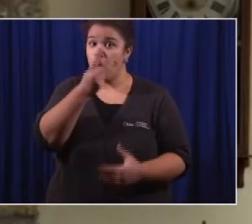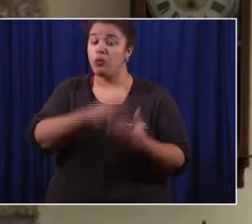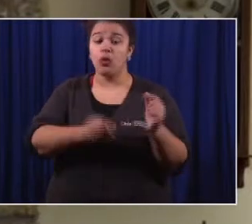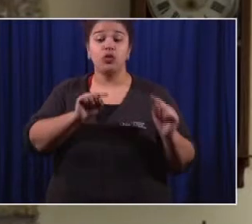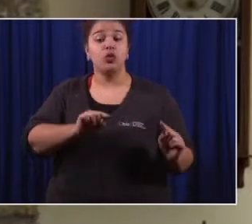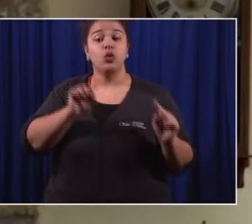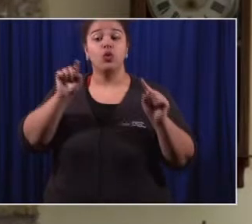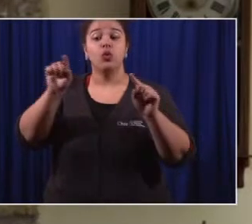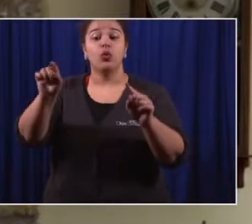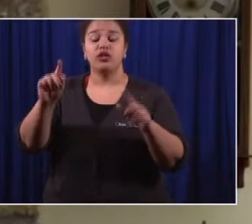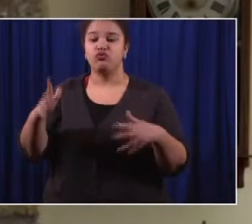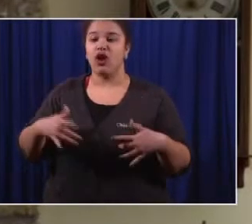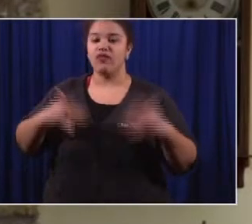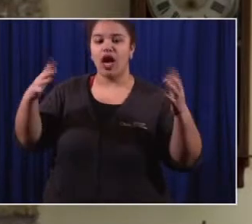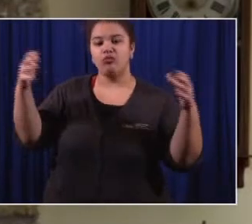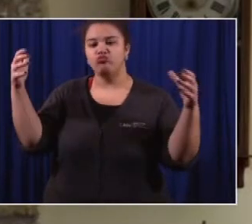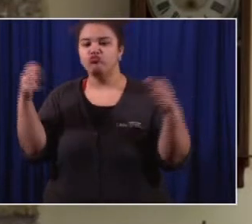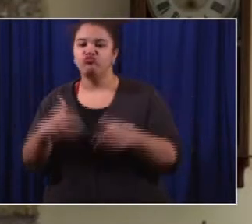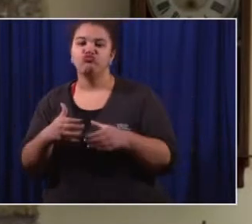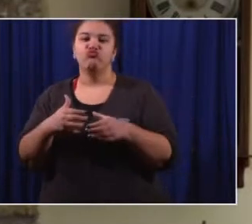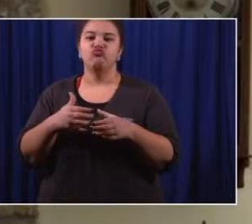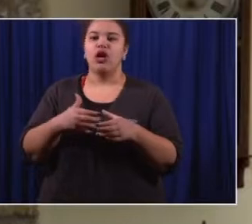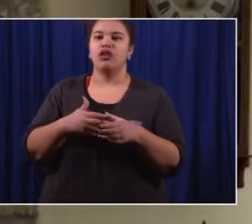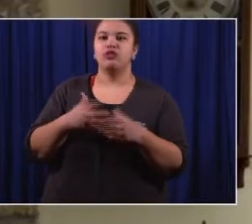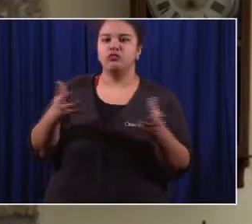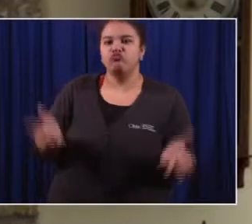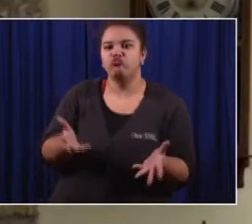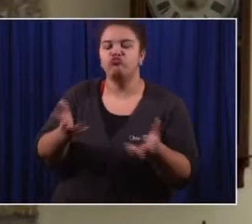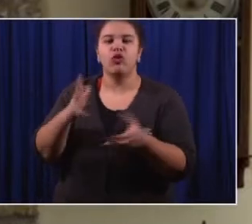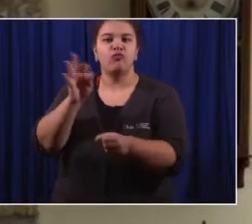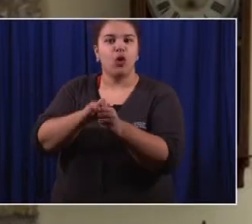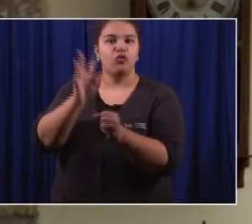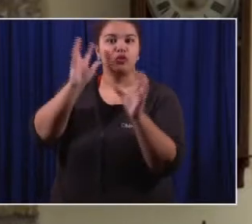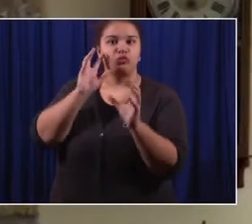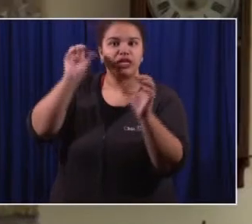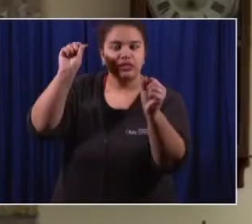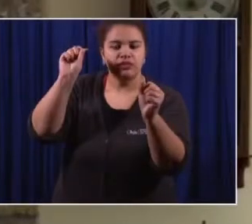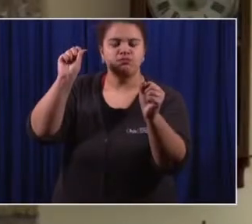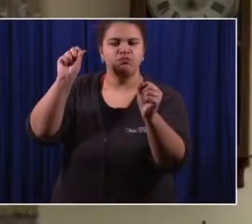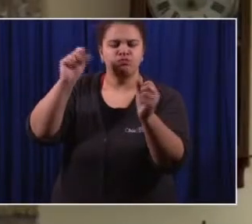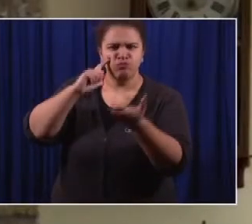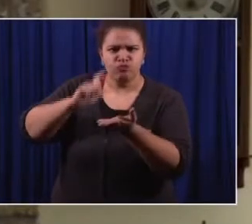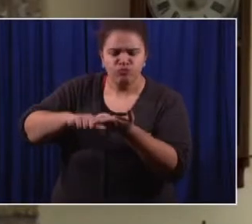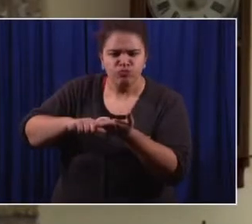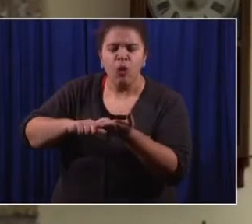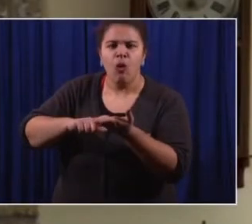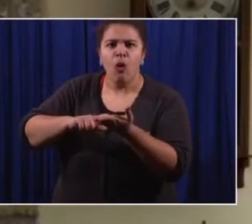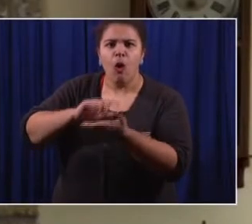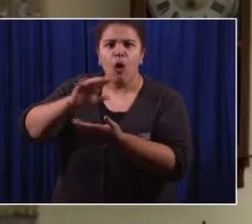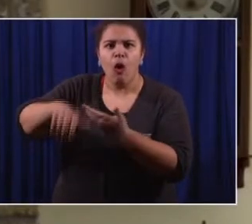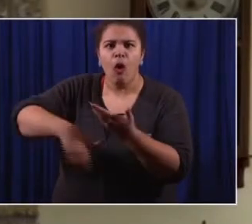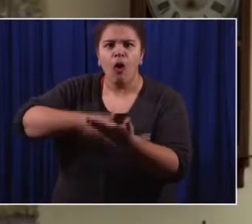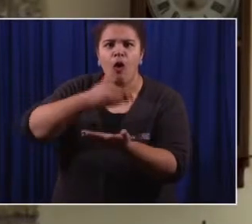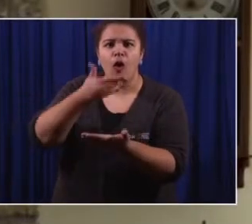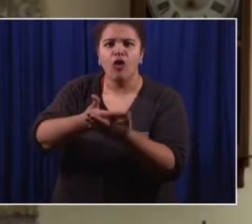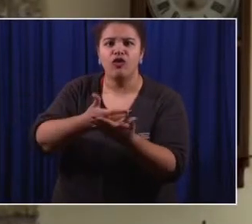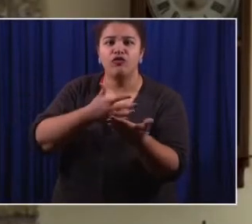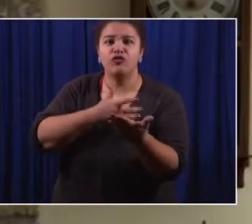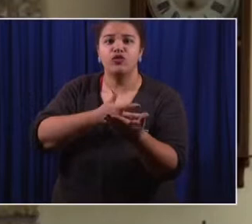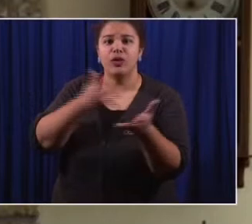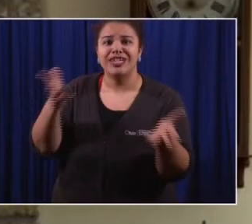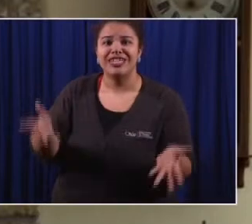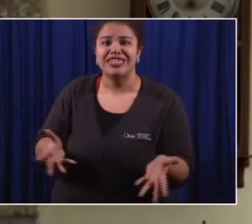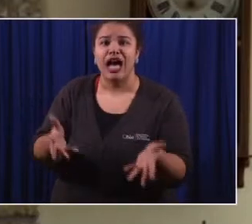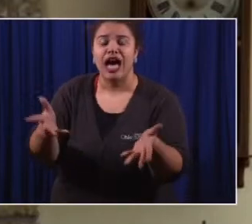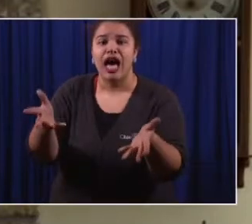event seemed to break all the guidance that you've given Ohioans for months. Lieutenant Governor Houston, he was encouraging a